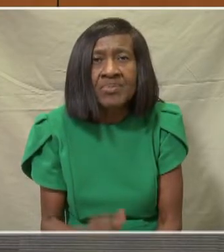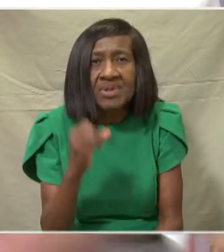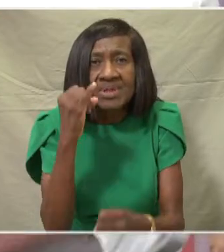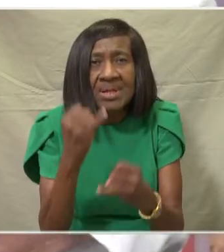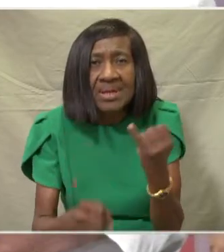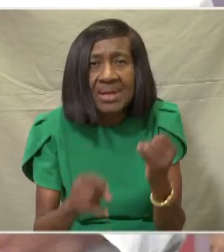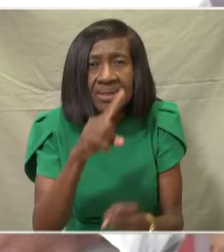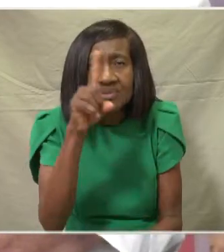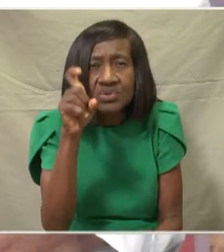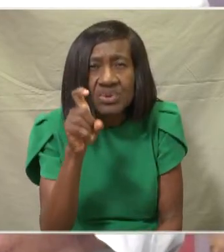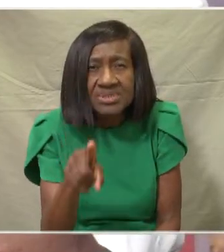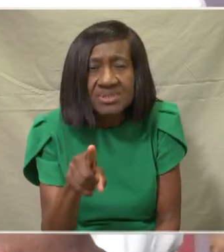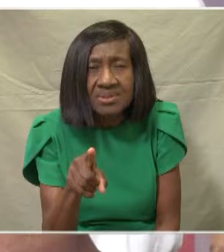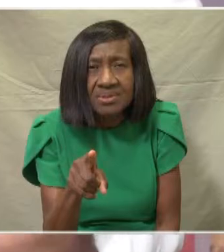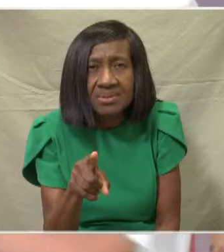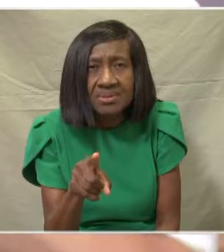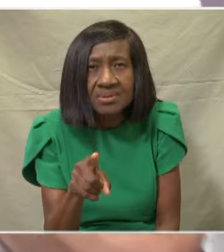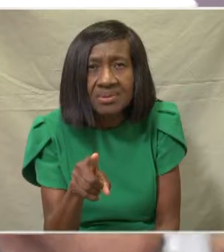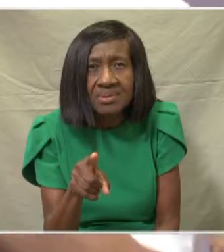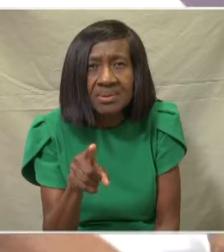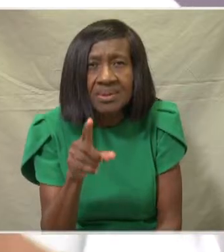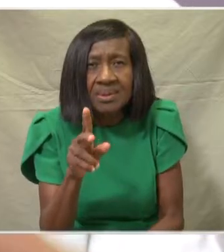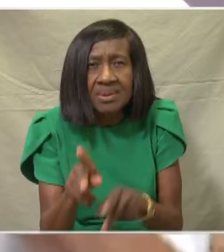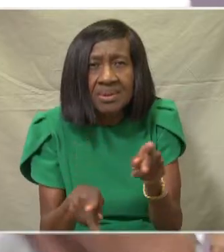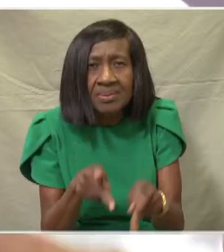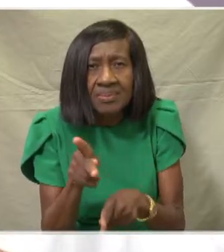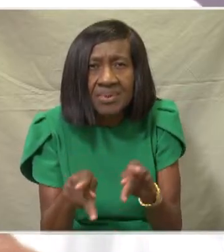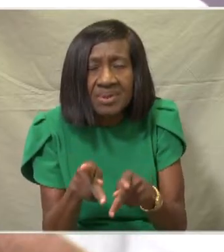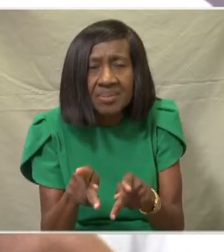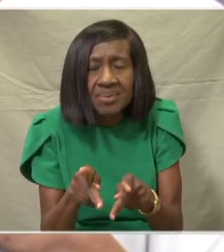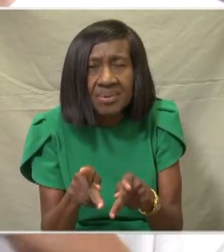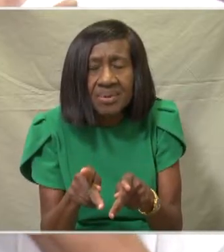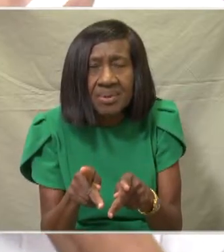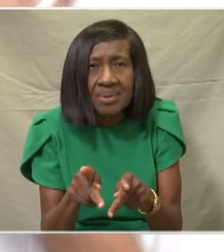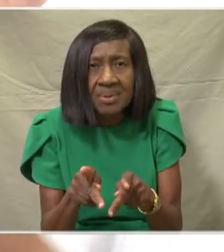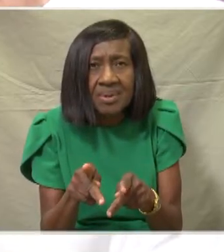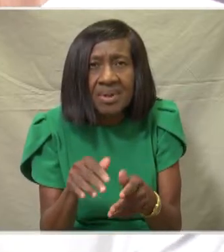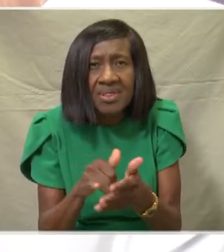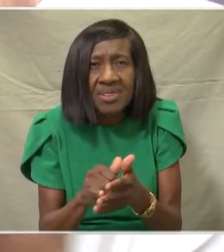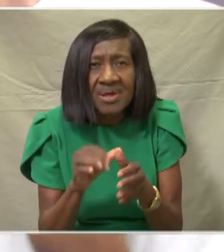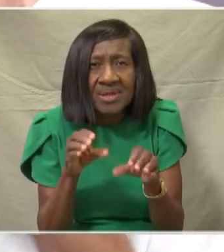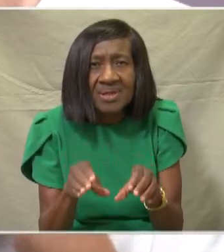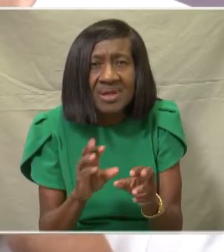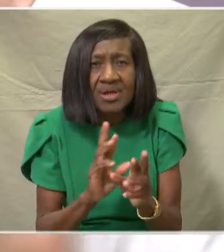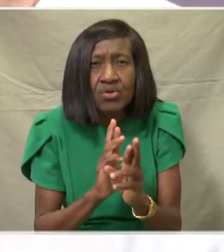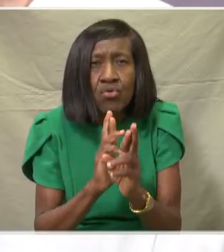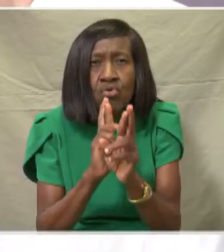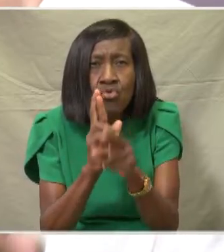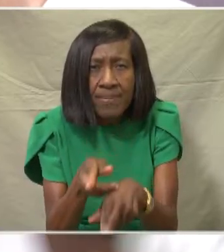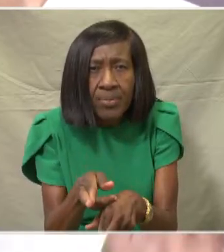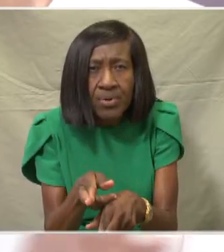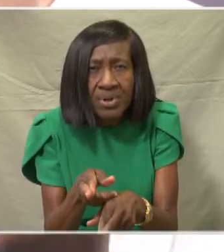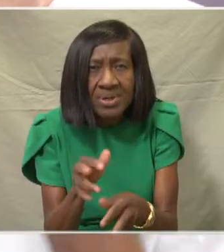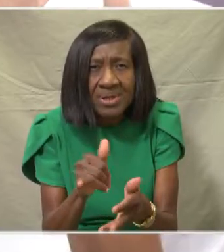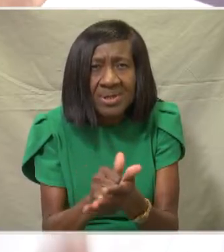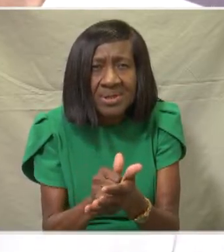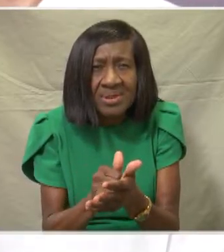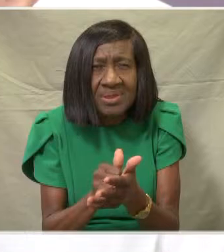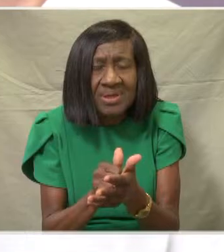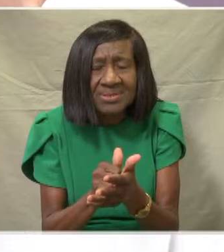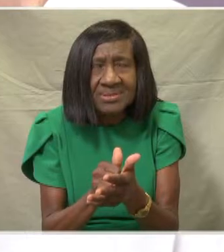would be about people being able to report to you their observations of people vote buying